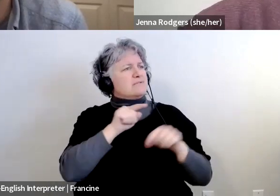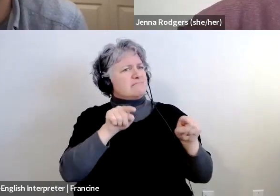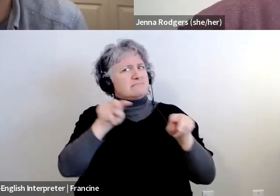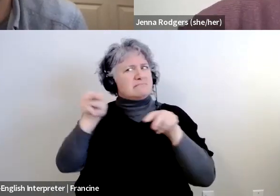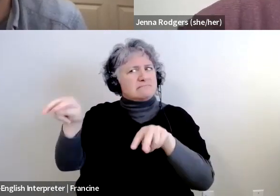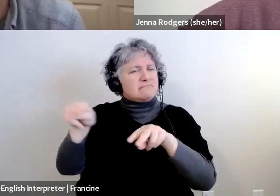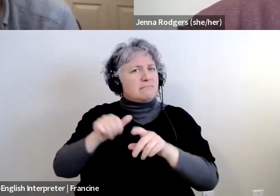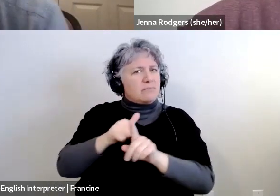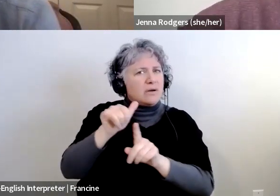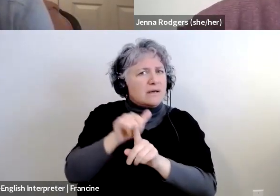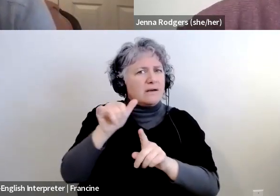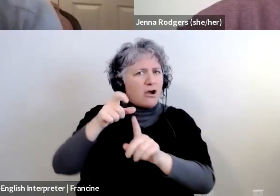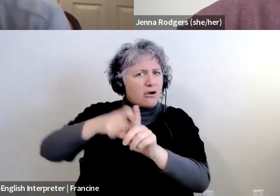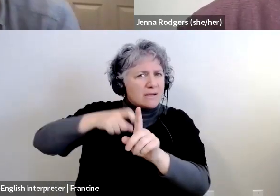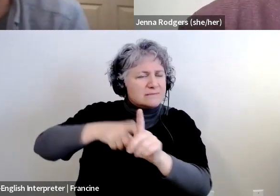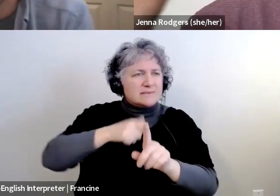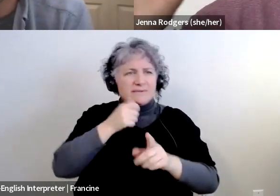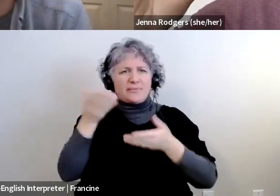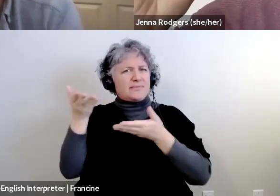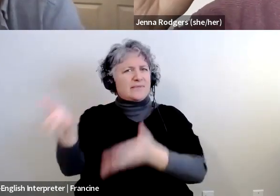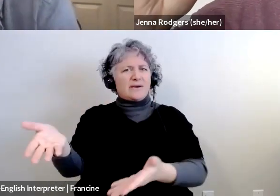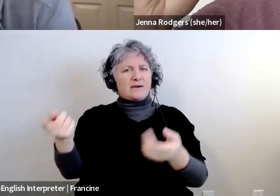harassment doesn't happen in